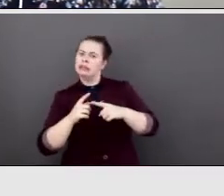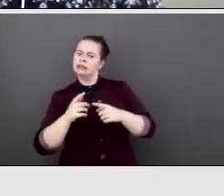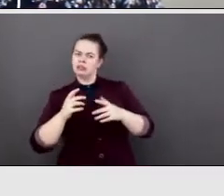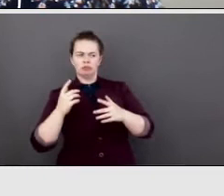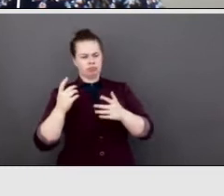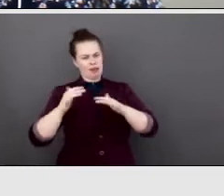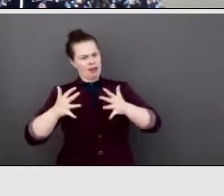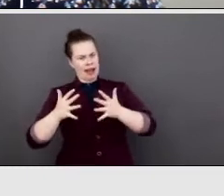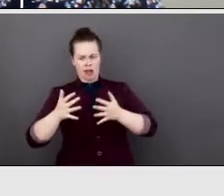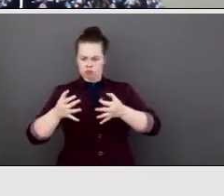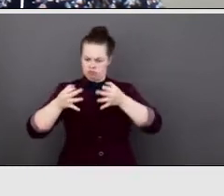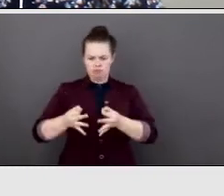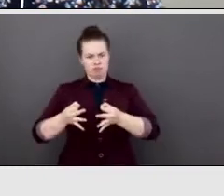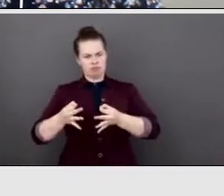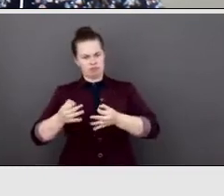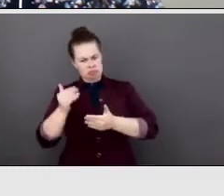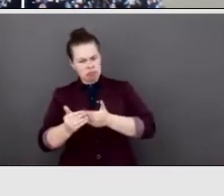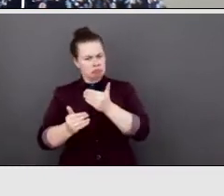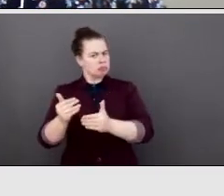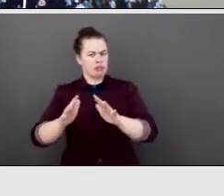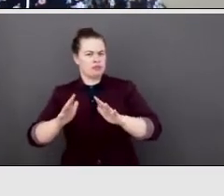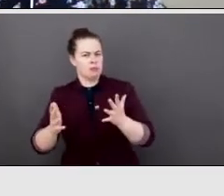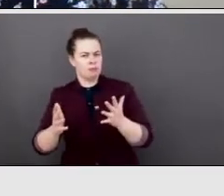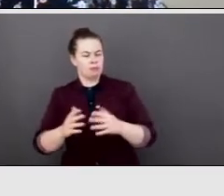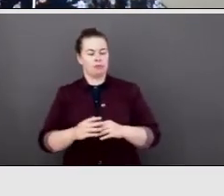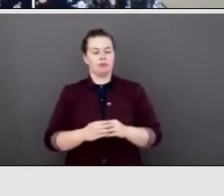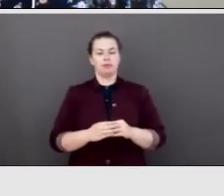refers to the governance of the healthcare system.